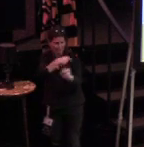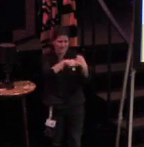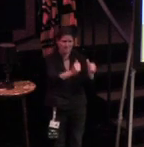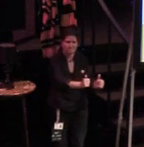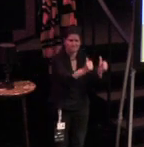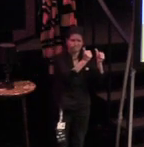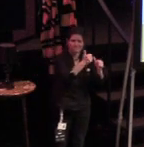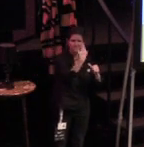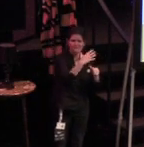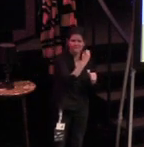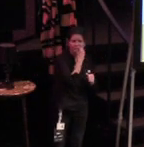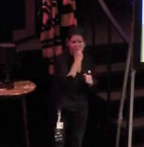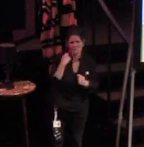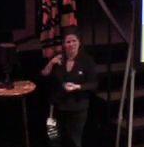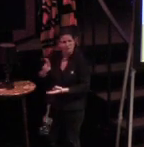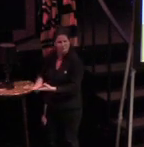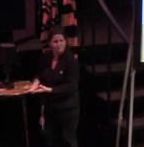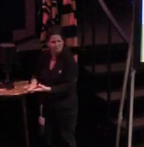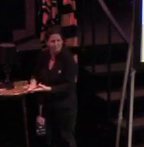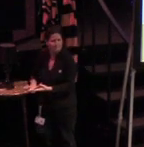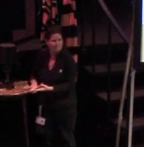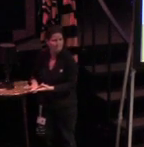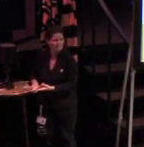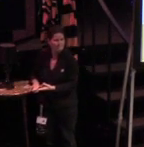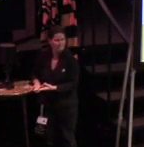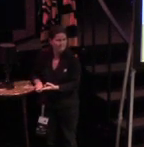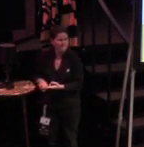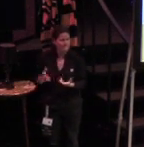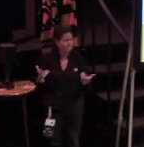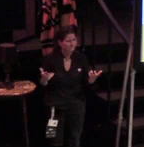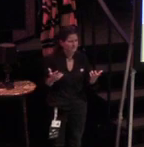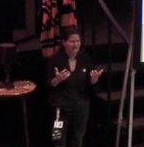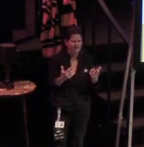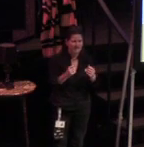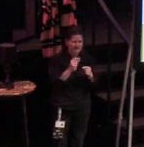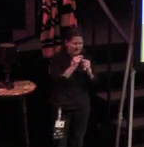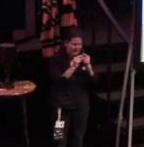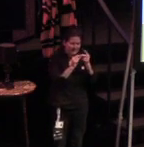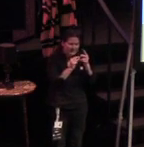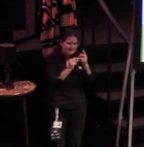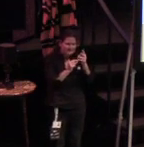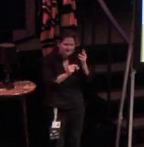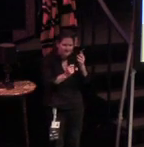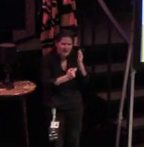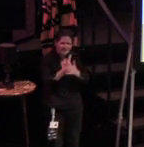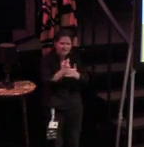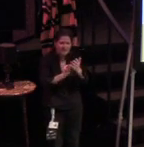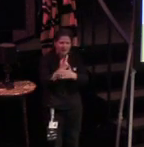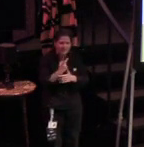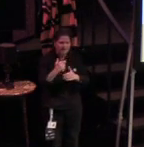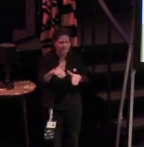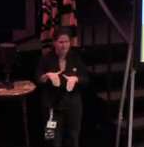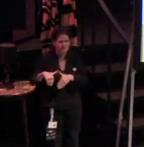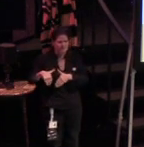and it was these kind of snow things that happen and then they were like bigger things and I remember being asked